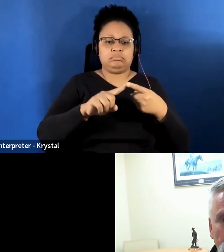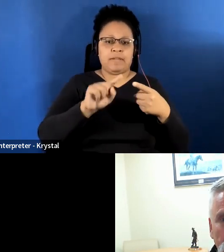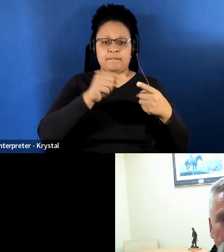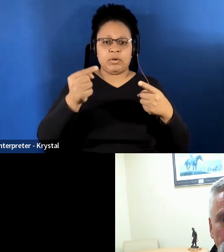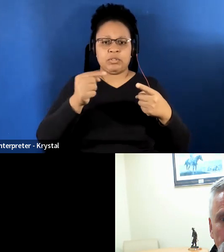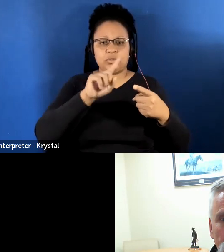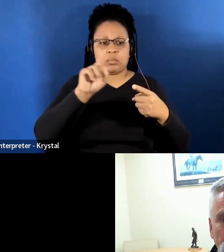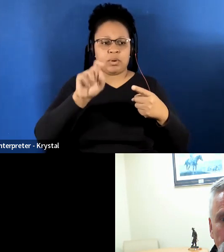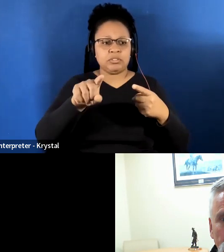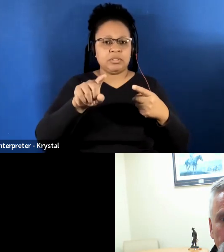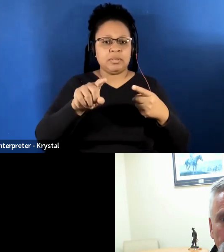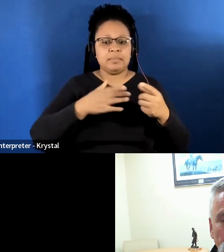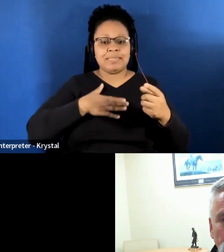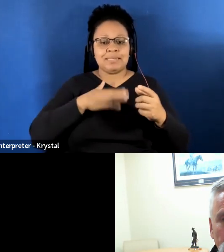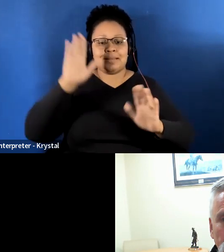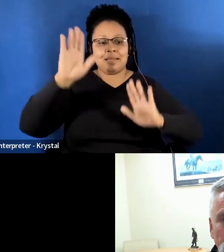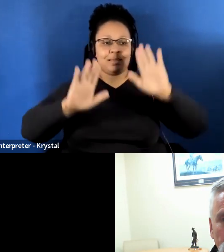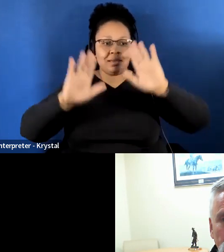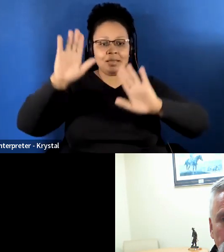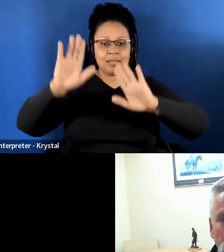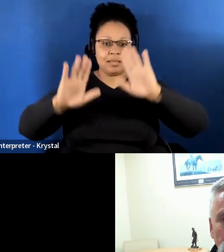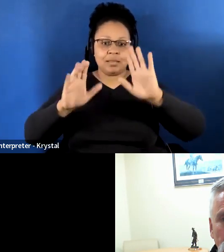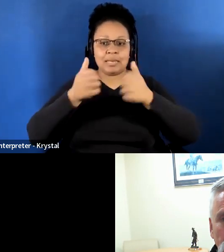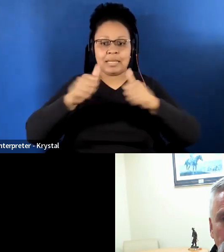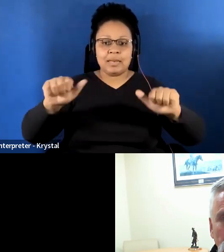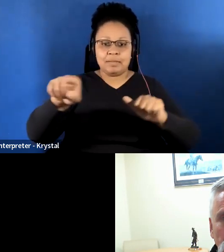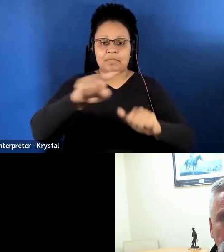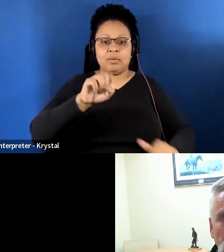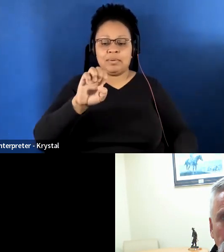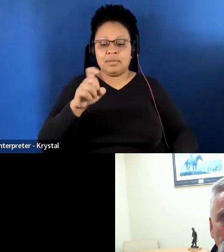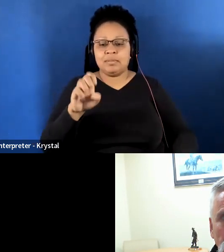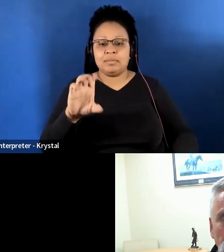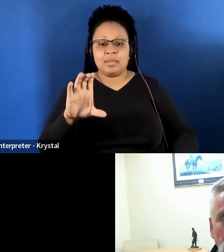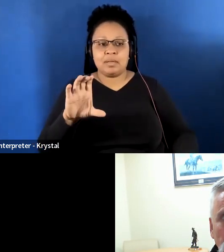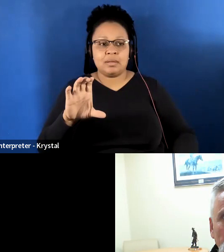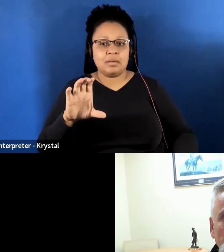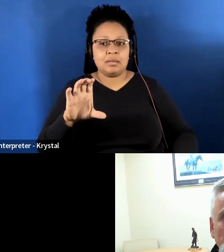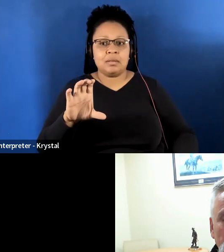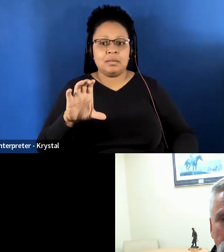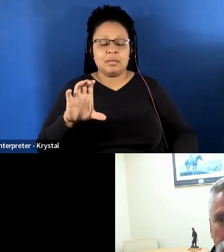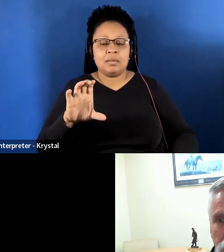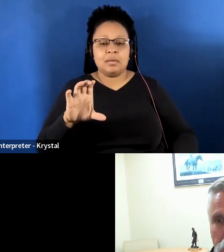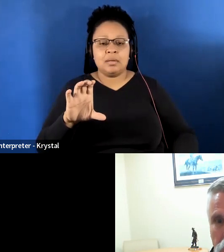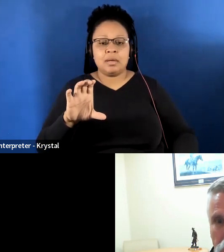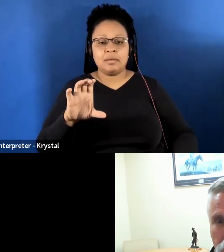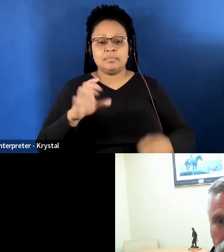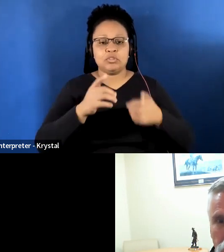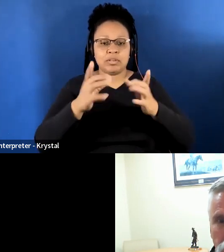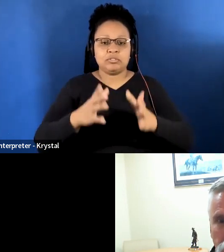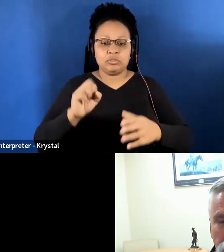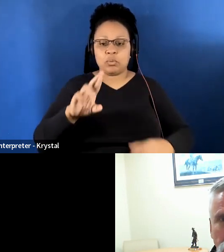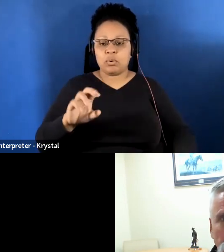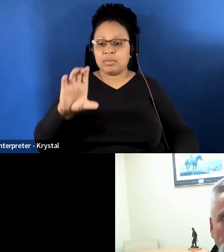if you can use the hand raising feature, I just want to take a quick